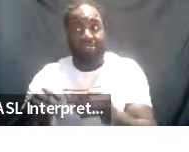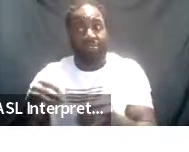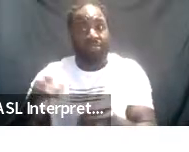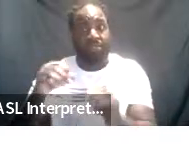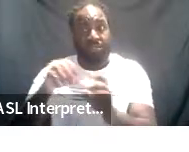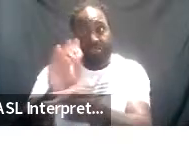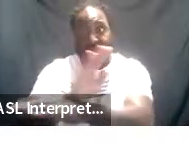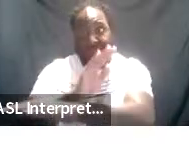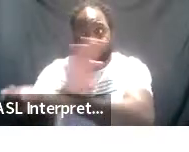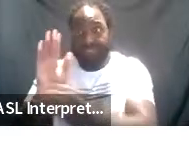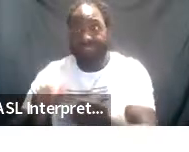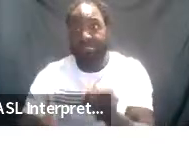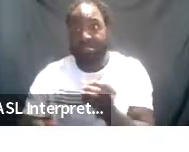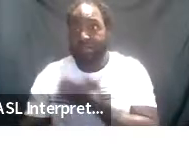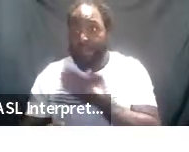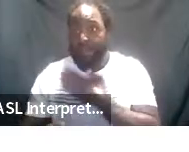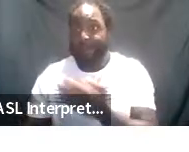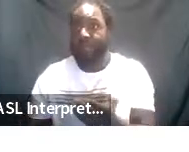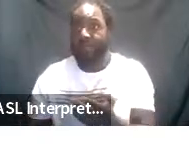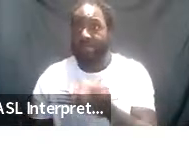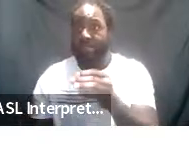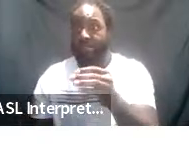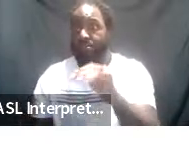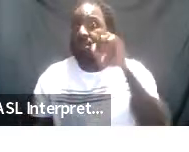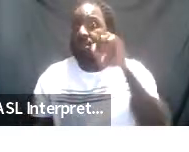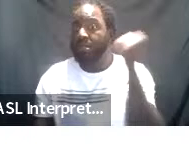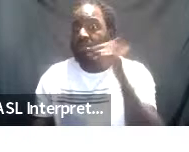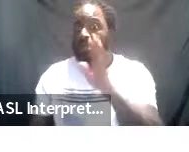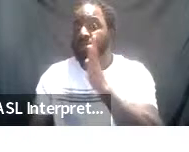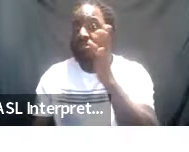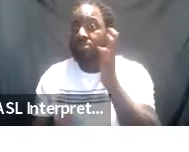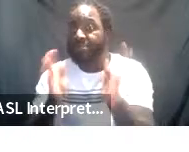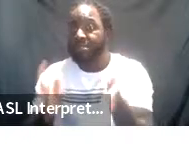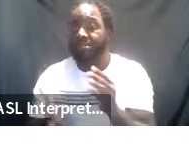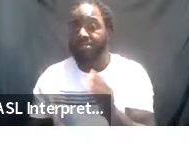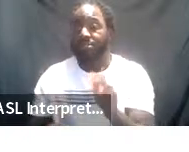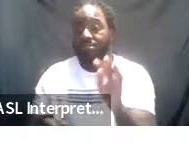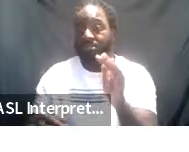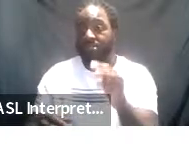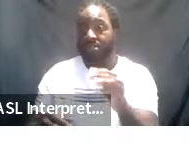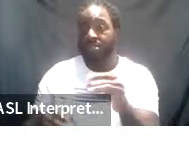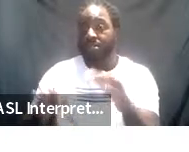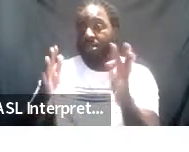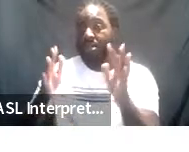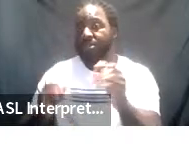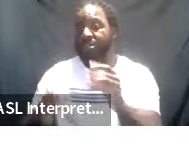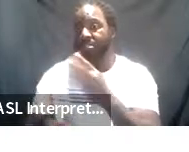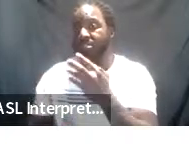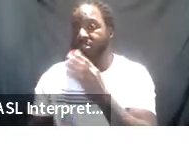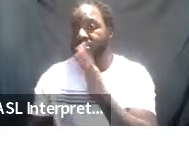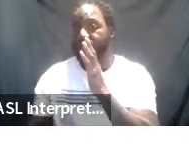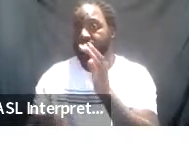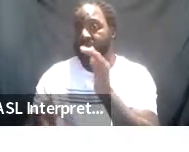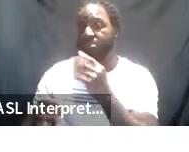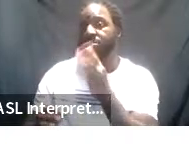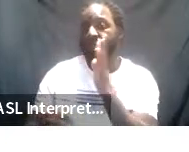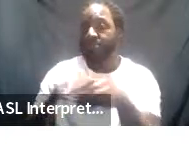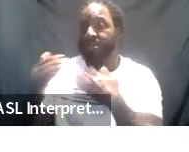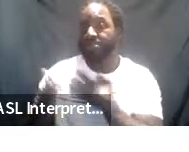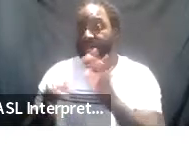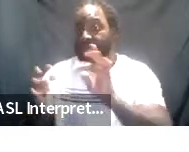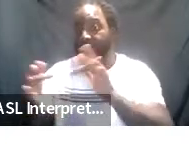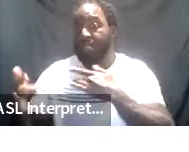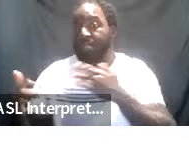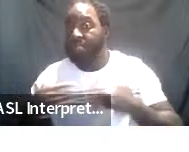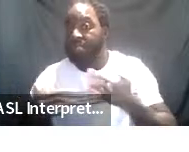My fellow speakers have already addressed my concerns about luxury housing, or have addressed